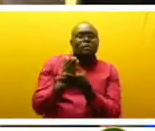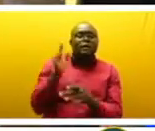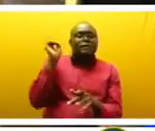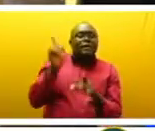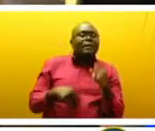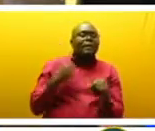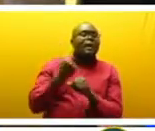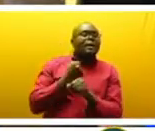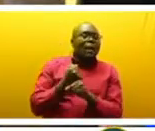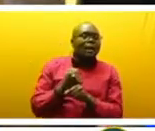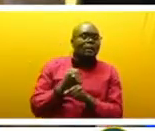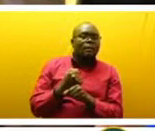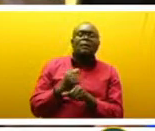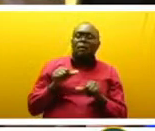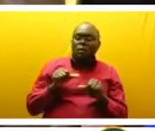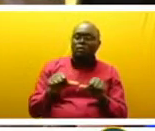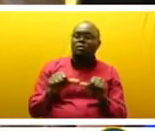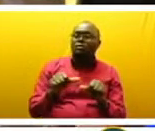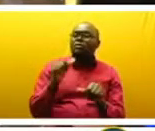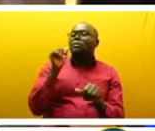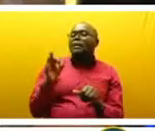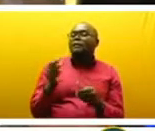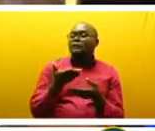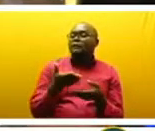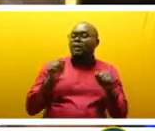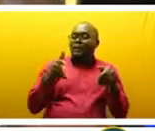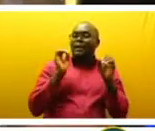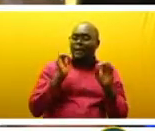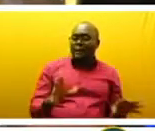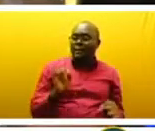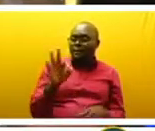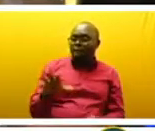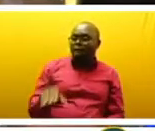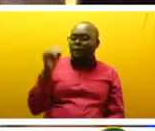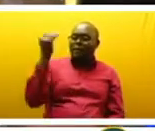will be carried on, even if the chairman was not there. And should this court find it